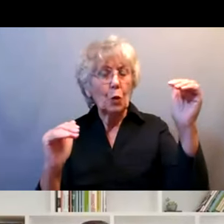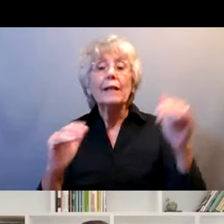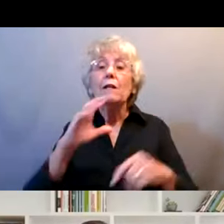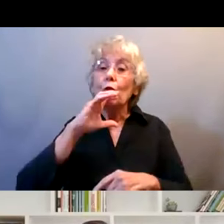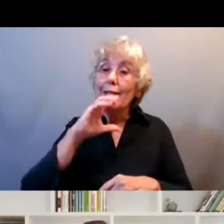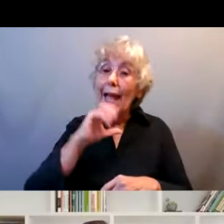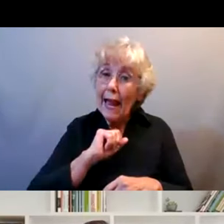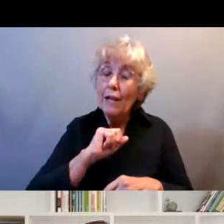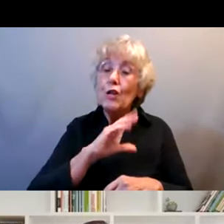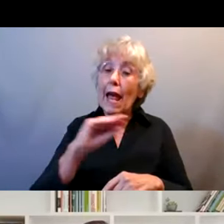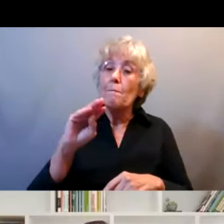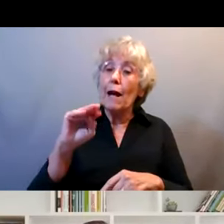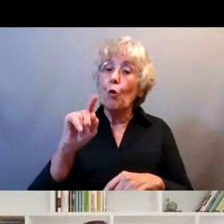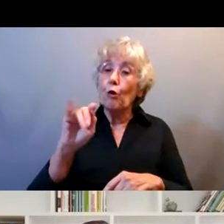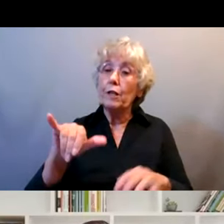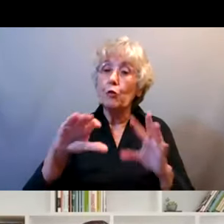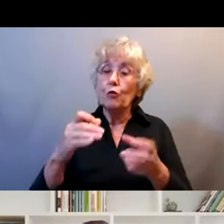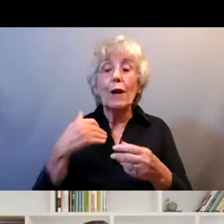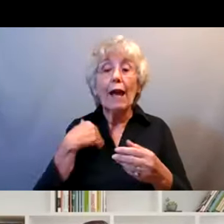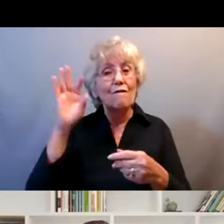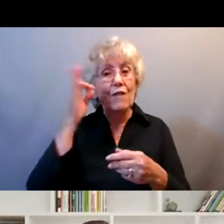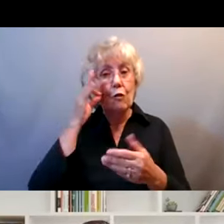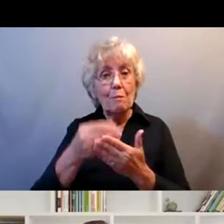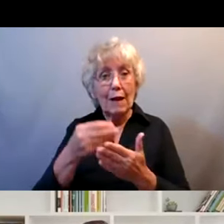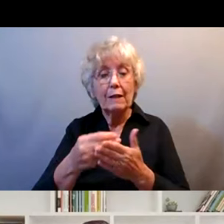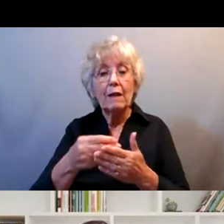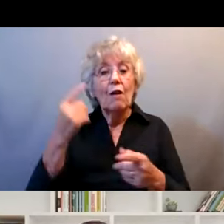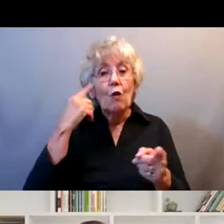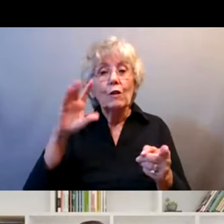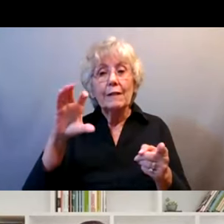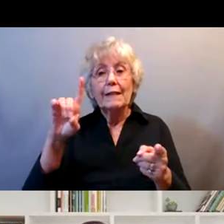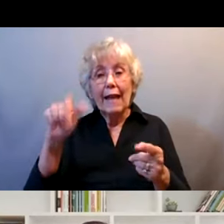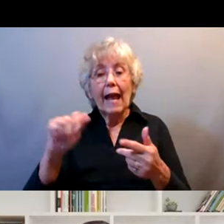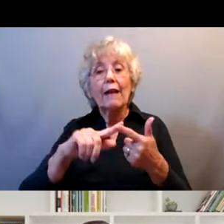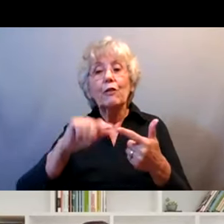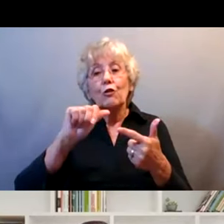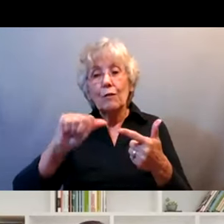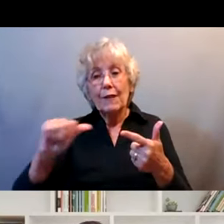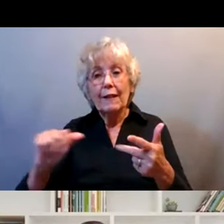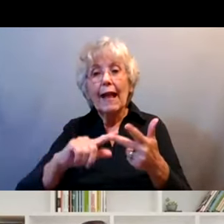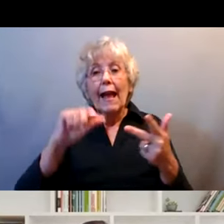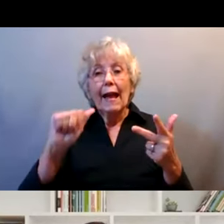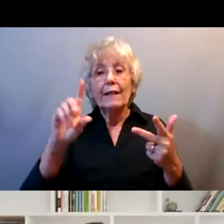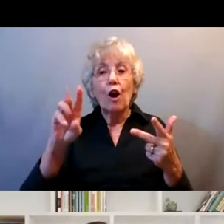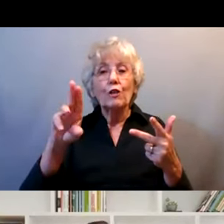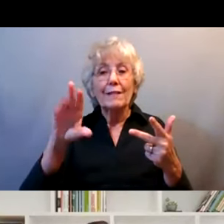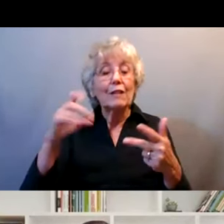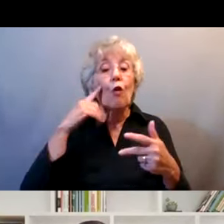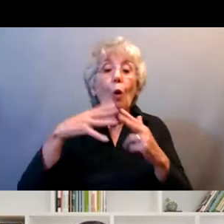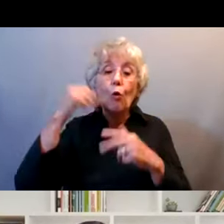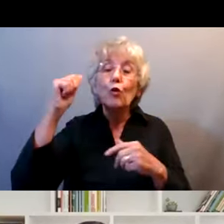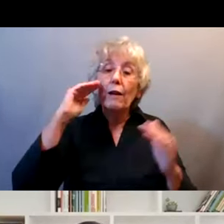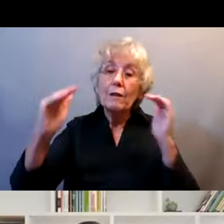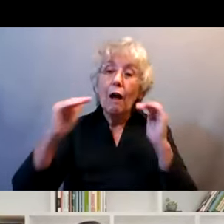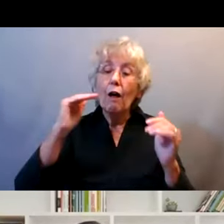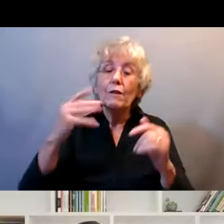well. We have some federal funding to CDA, the AAAs, and also the ADRCs for older adult vaccine outreach. So we